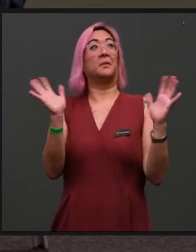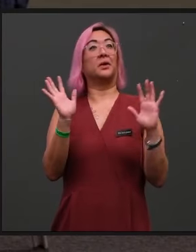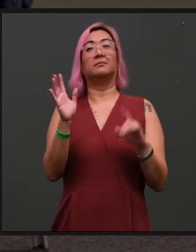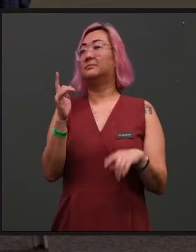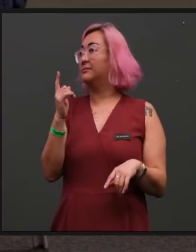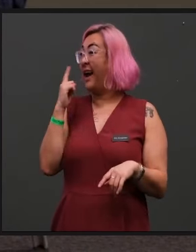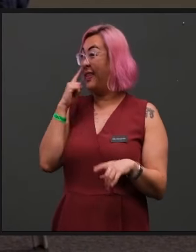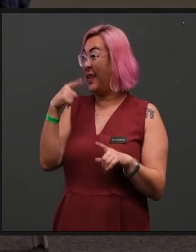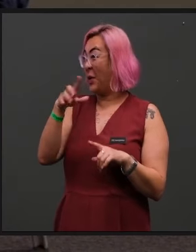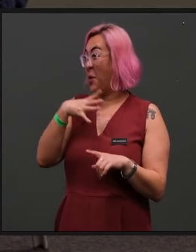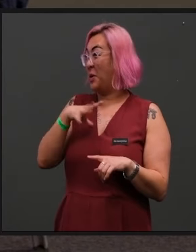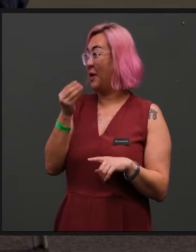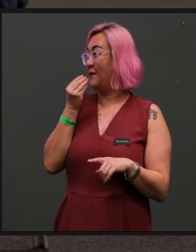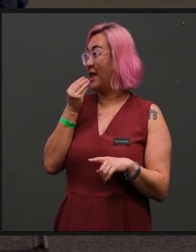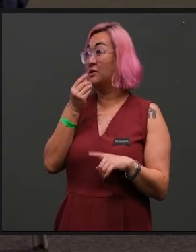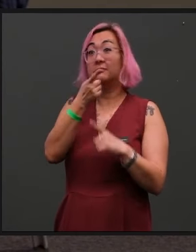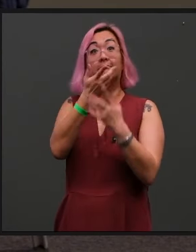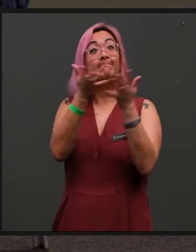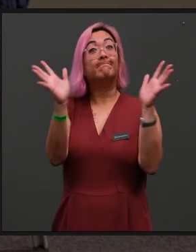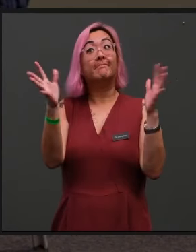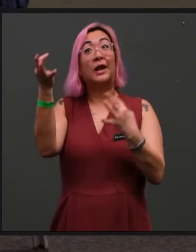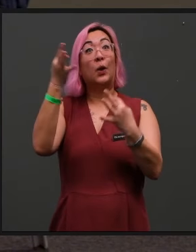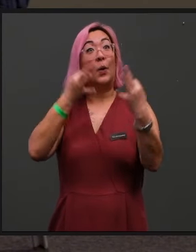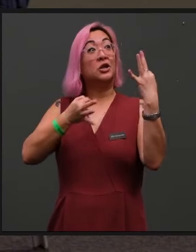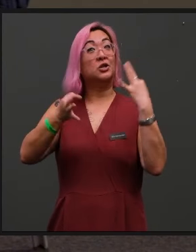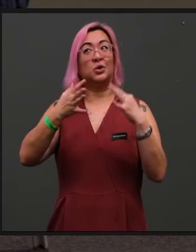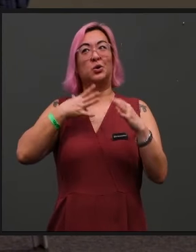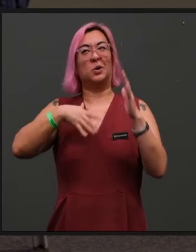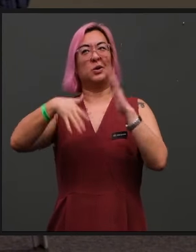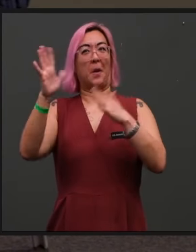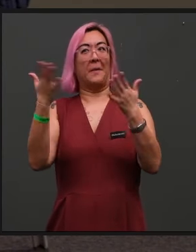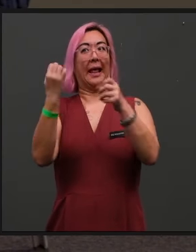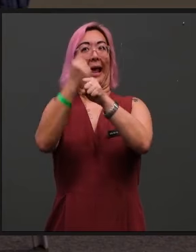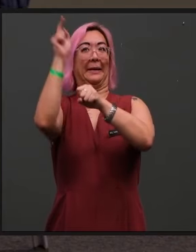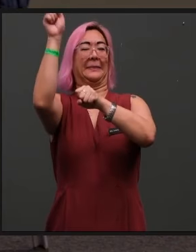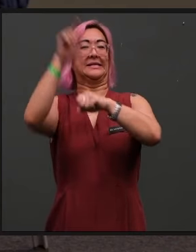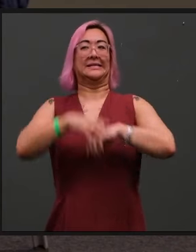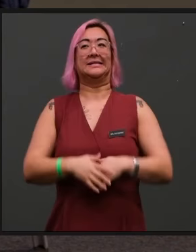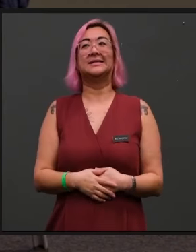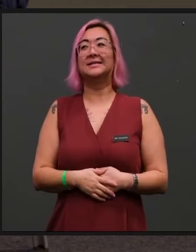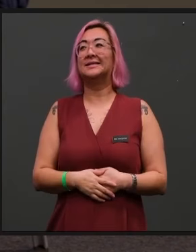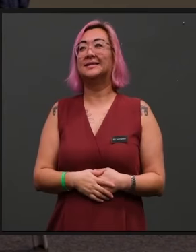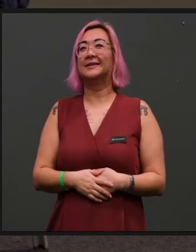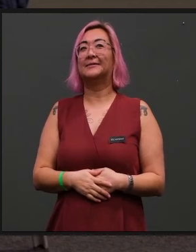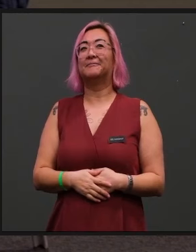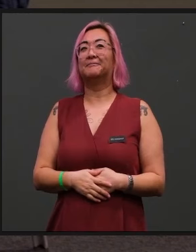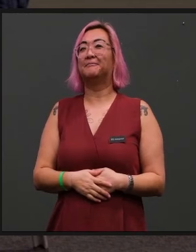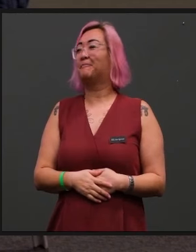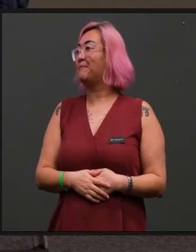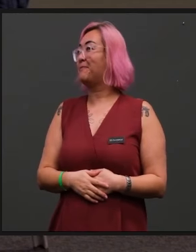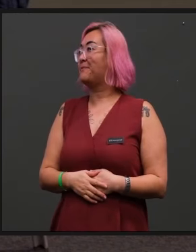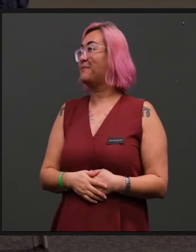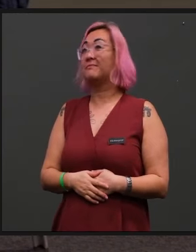lunch. does anybody have any questions, or do you want to go and play games? Sure. Yeah. I think we get. Are there any